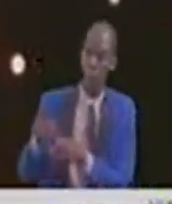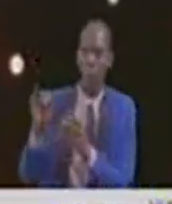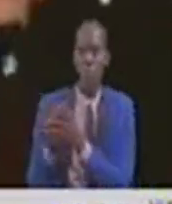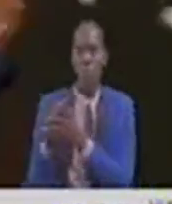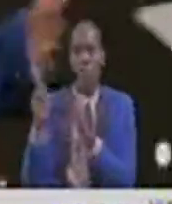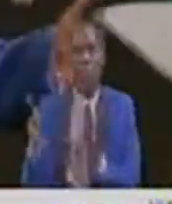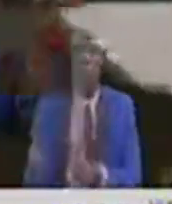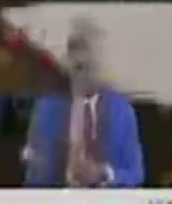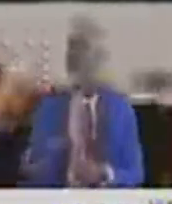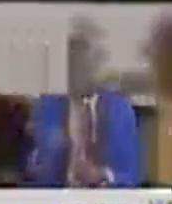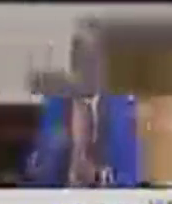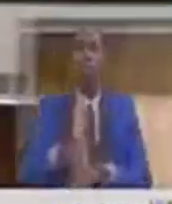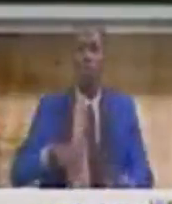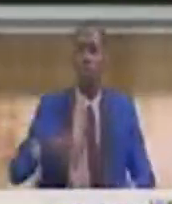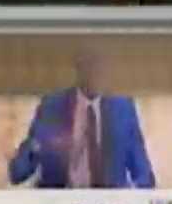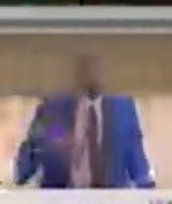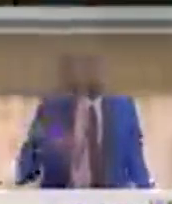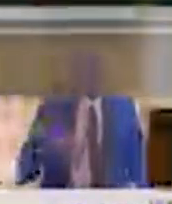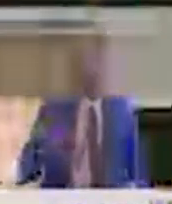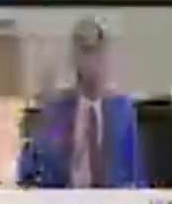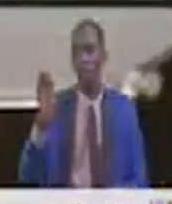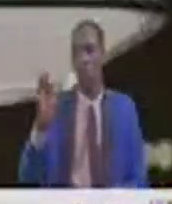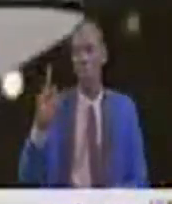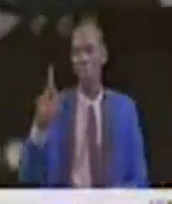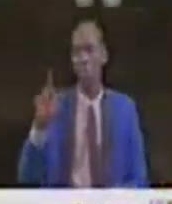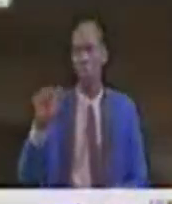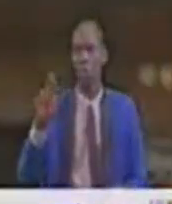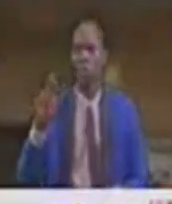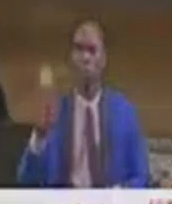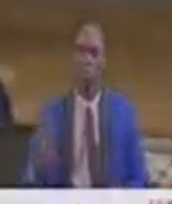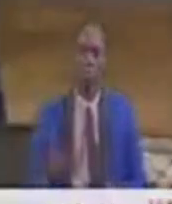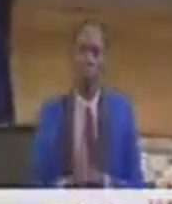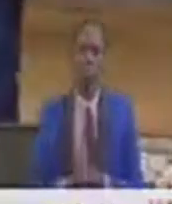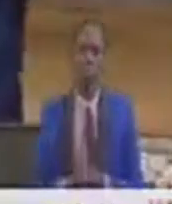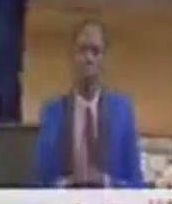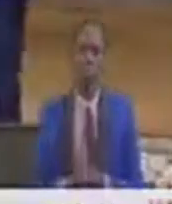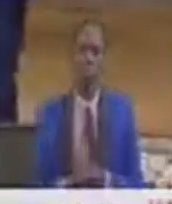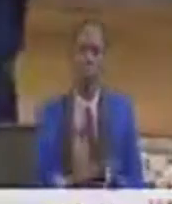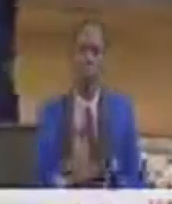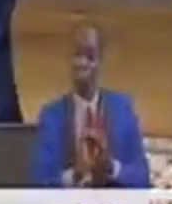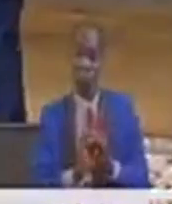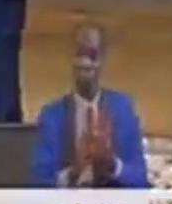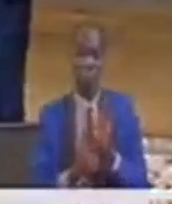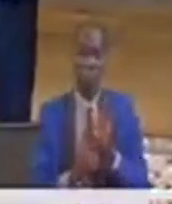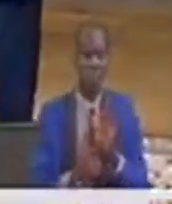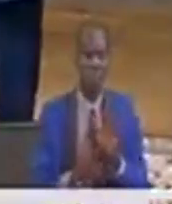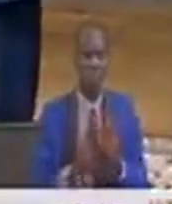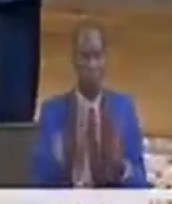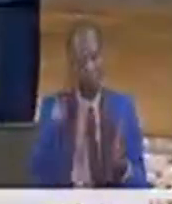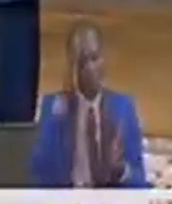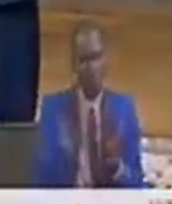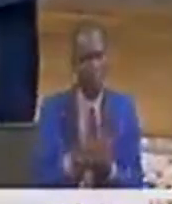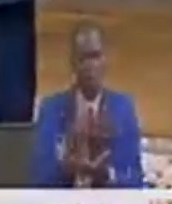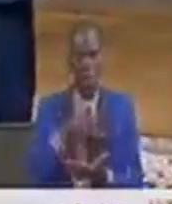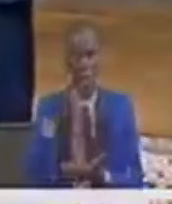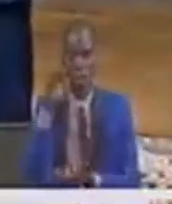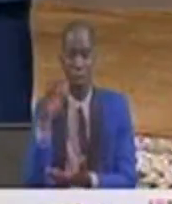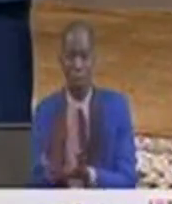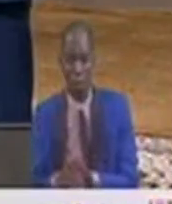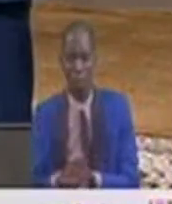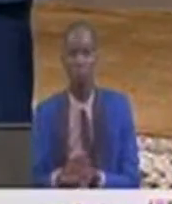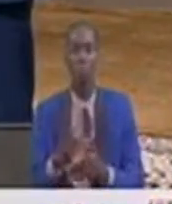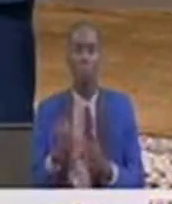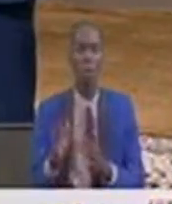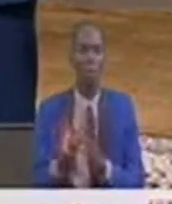another person. Now he's talking about husband and wife, and he's saying, defraud ye